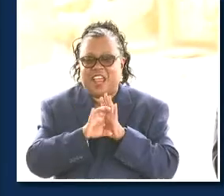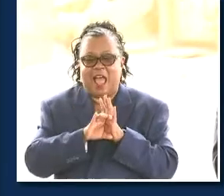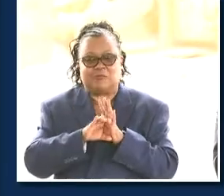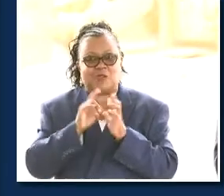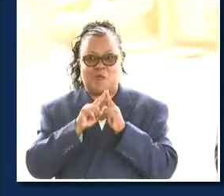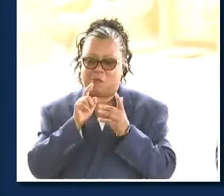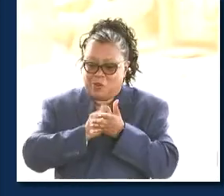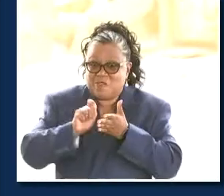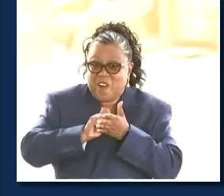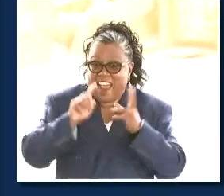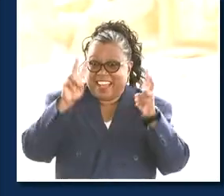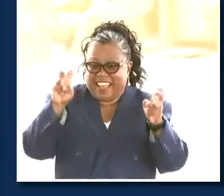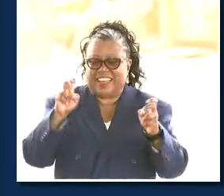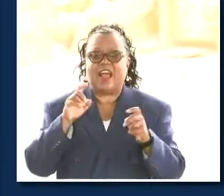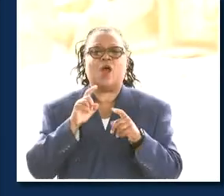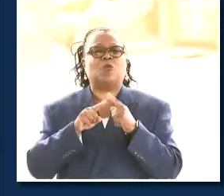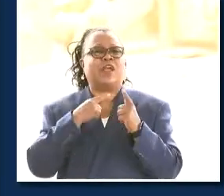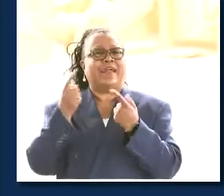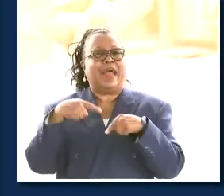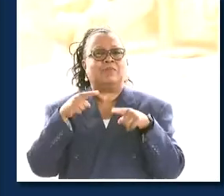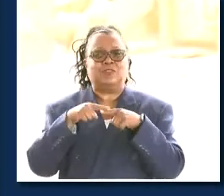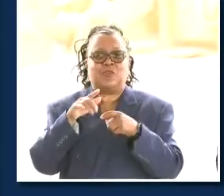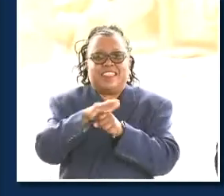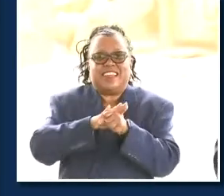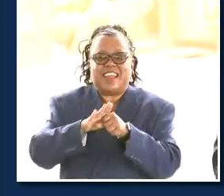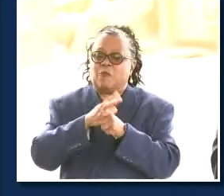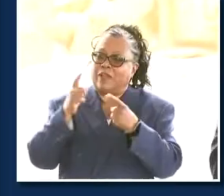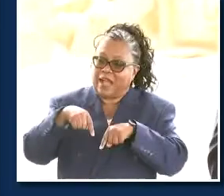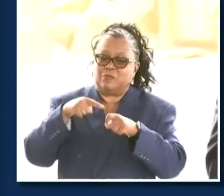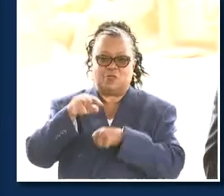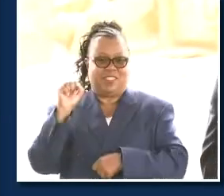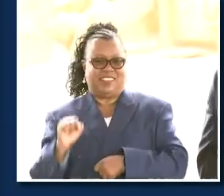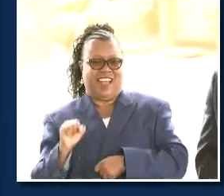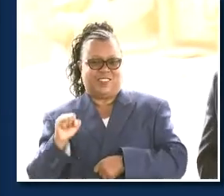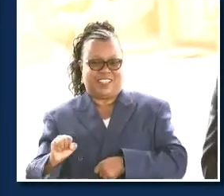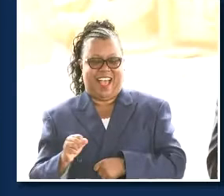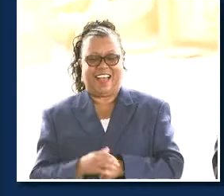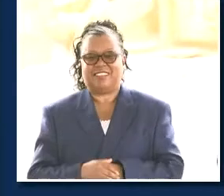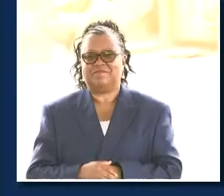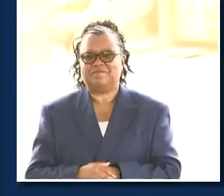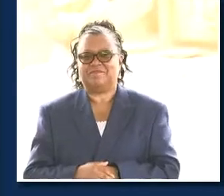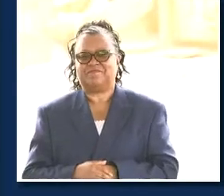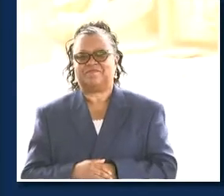that we're writing. We're coming to the neighborhood. We're coming to the South Side.